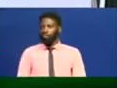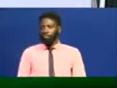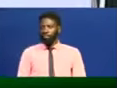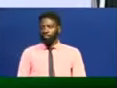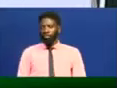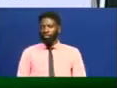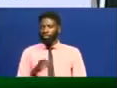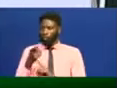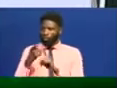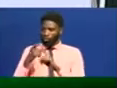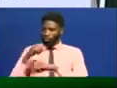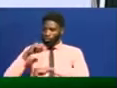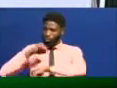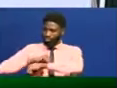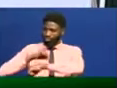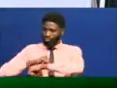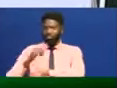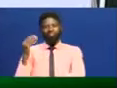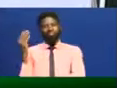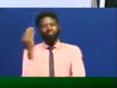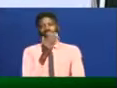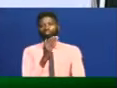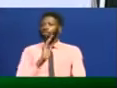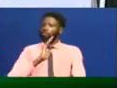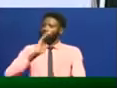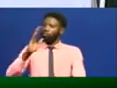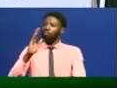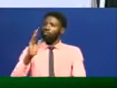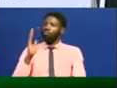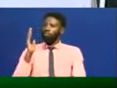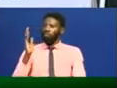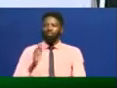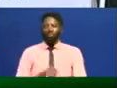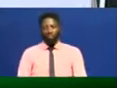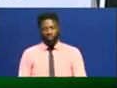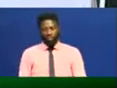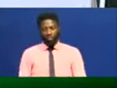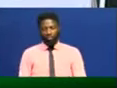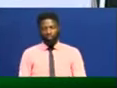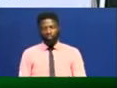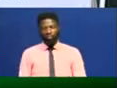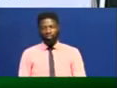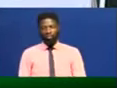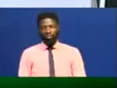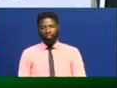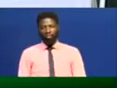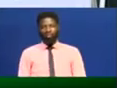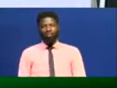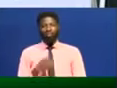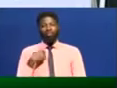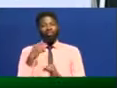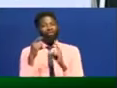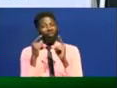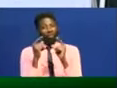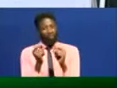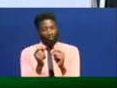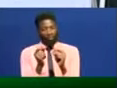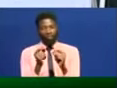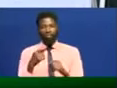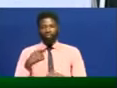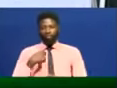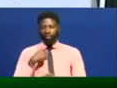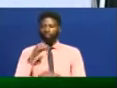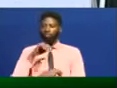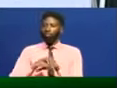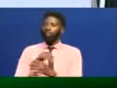direct out of our school ecosystem following that pipeline. And I can tell you, I get